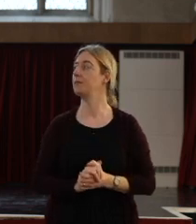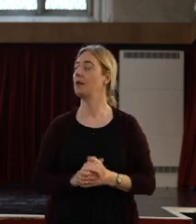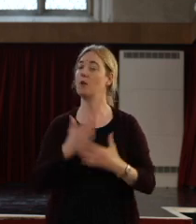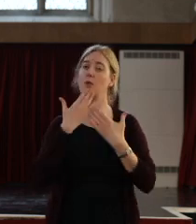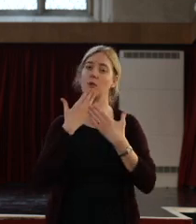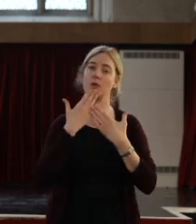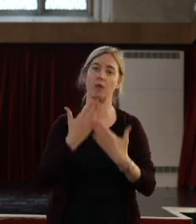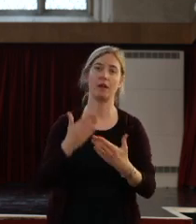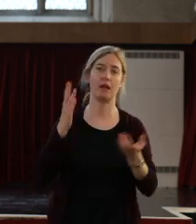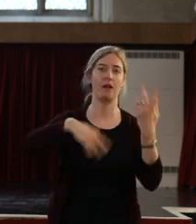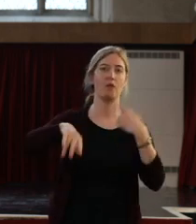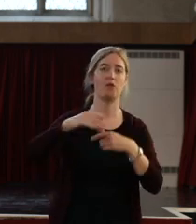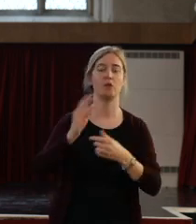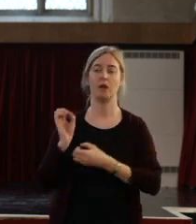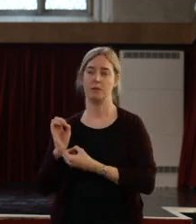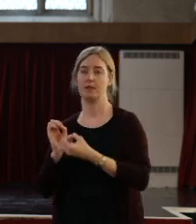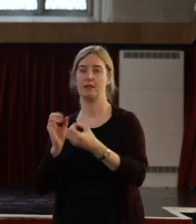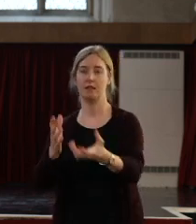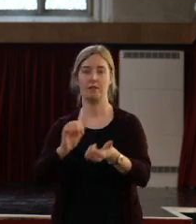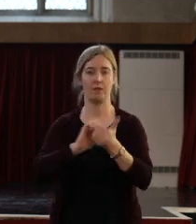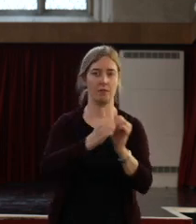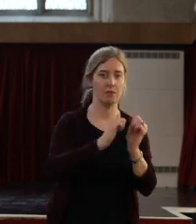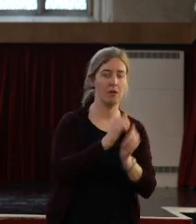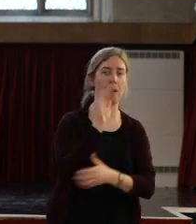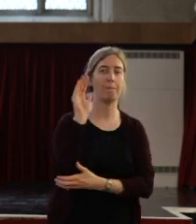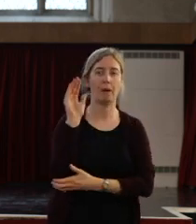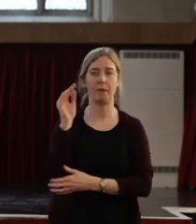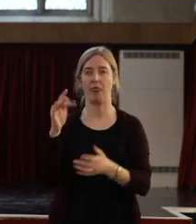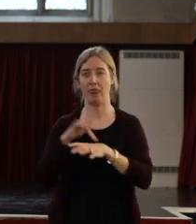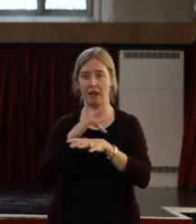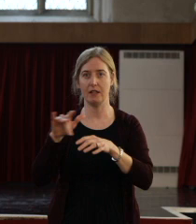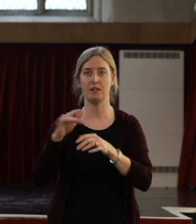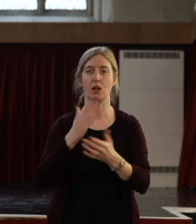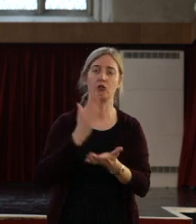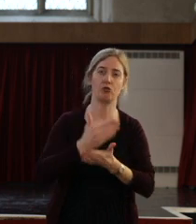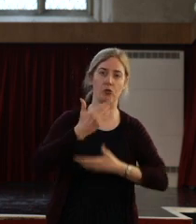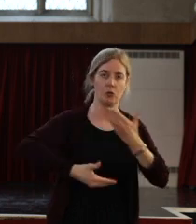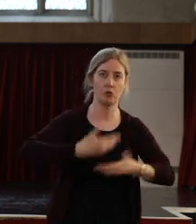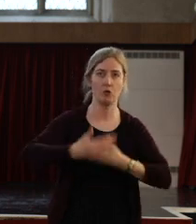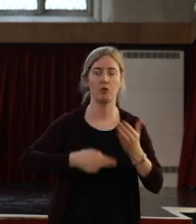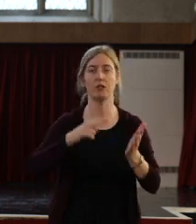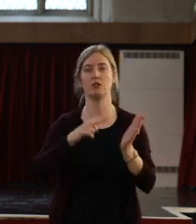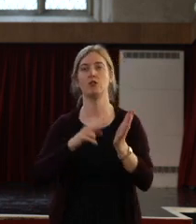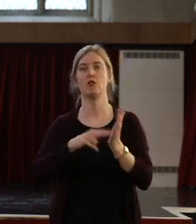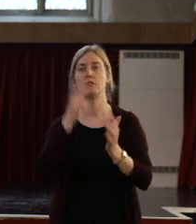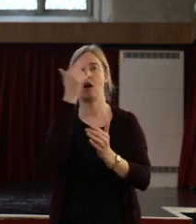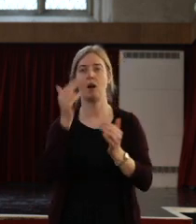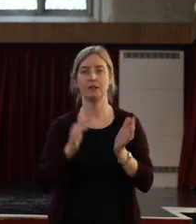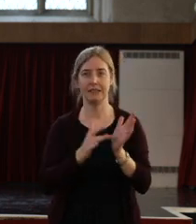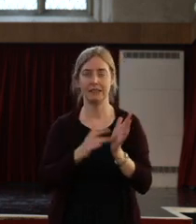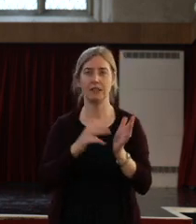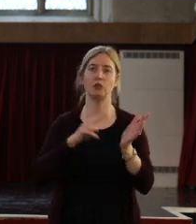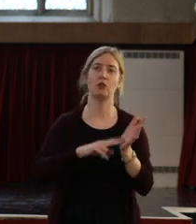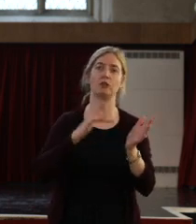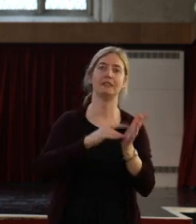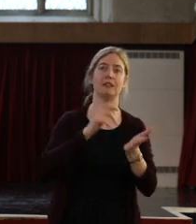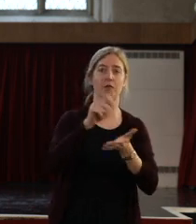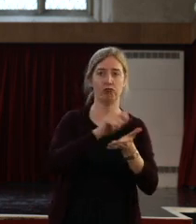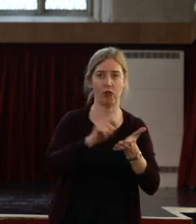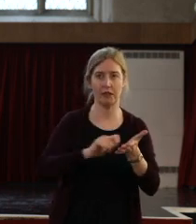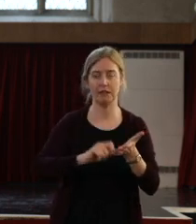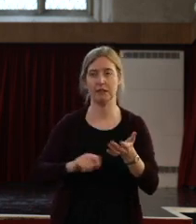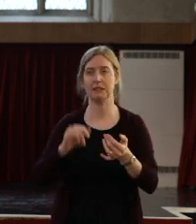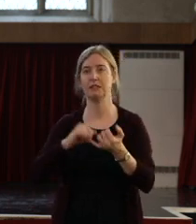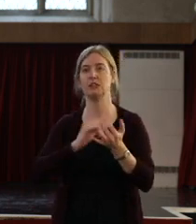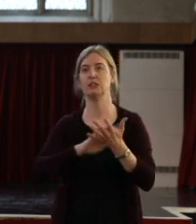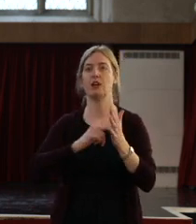engagement projects. So the Norwich Puppet Theatre, True Stories, Norwich Arts Centre, Norwich Centre for Writing, the Sheridan